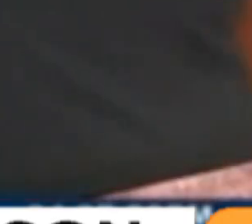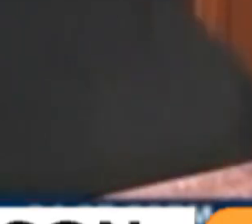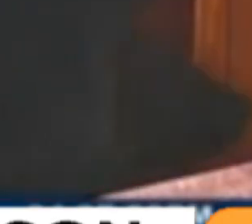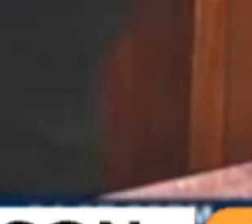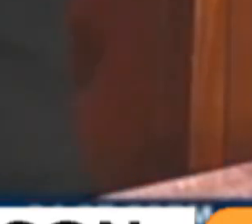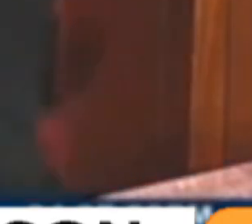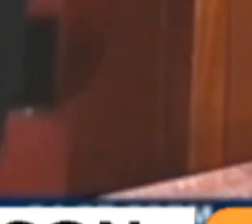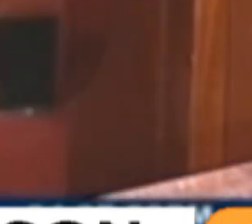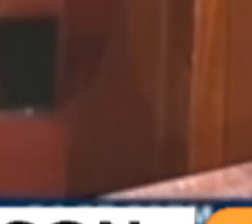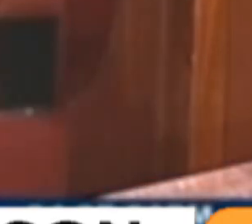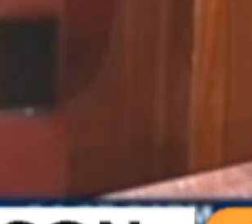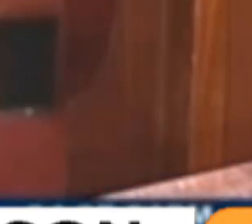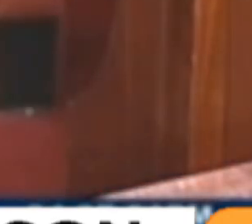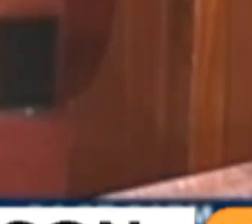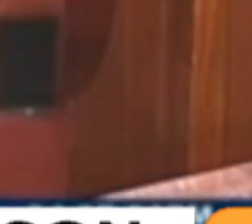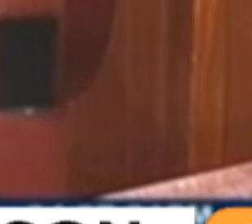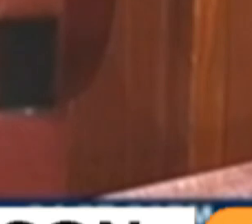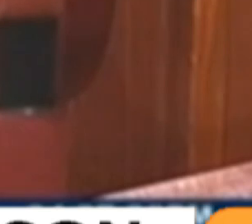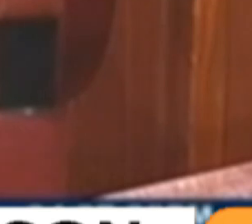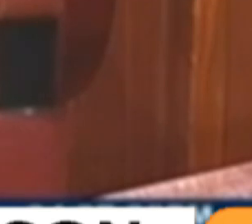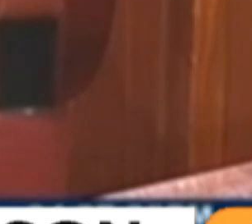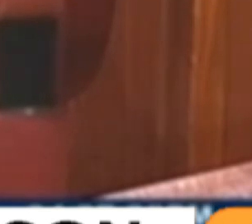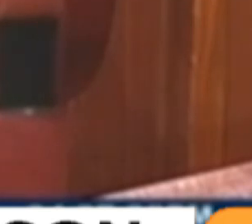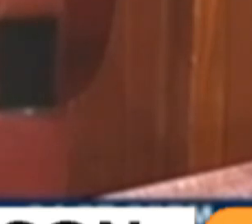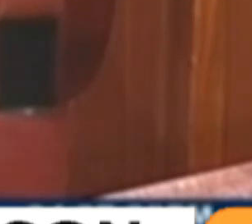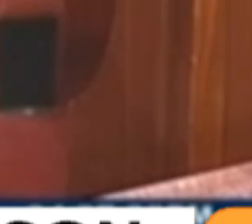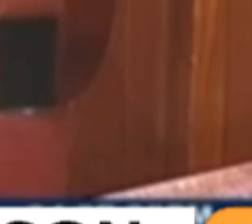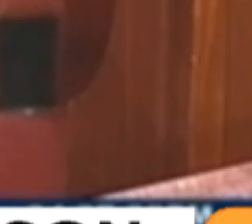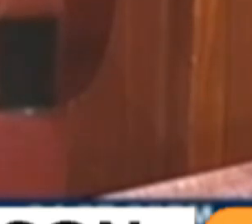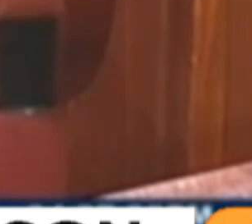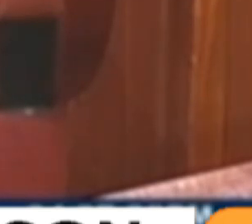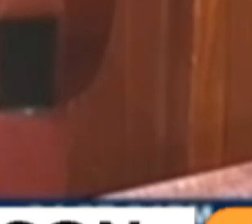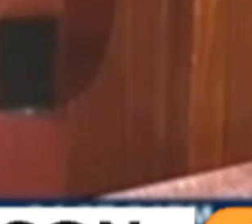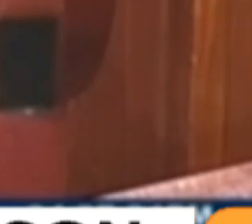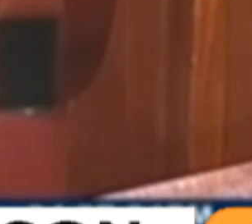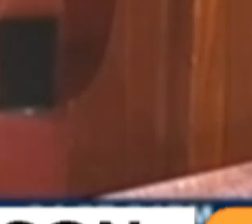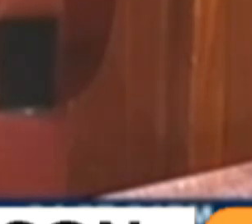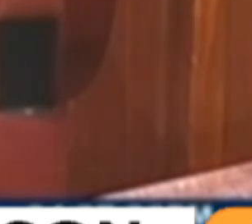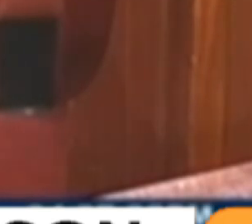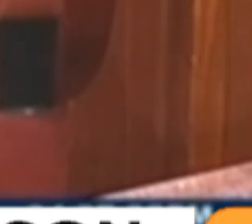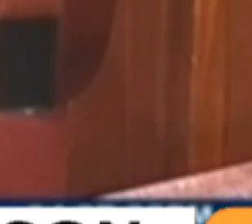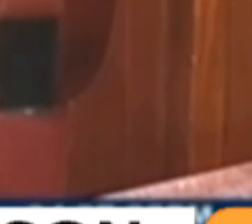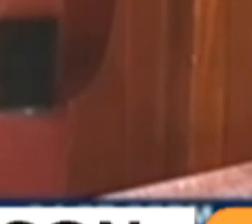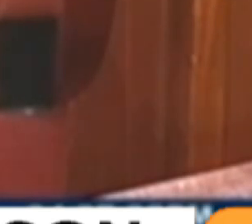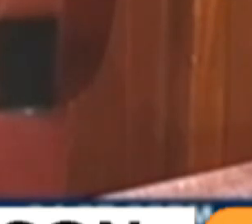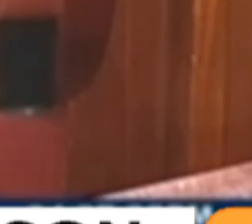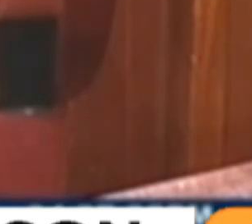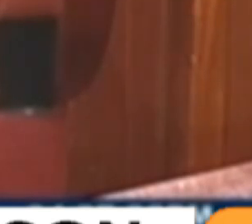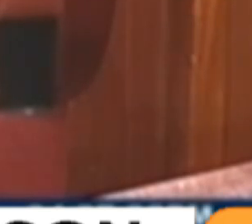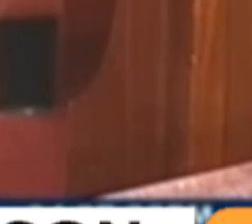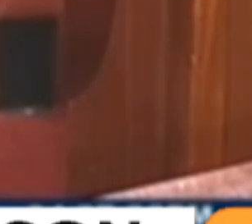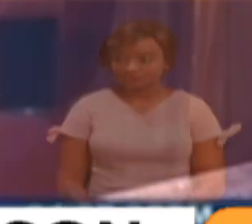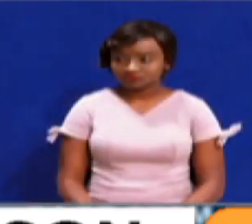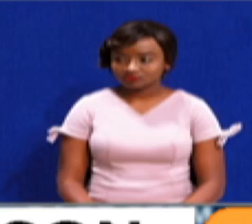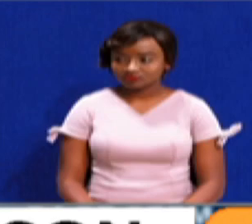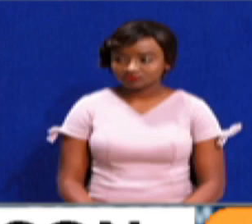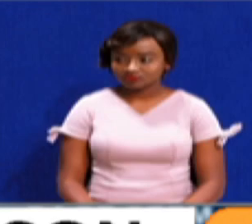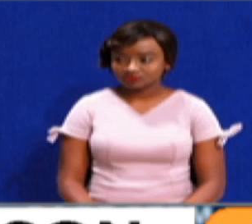Now we don't have the luxury of time. We must give the country a